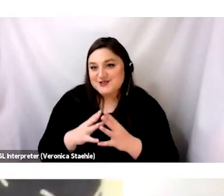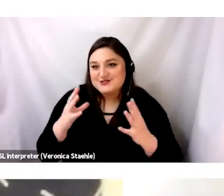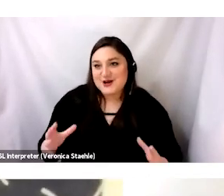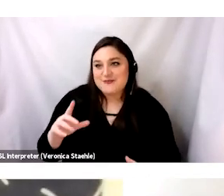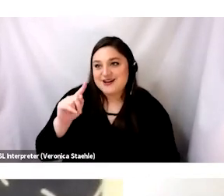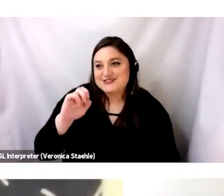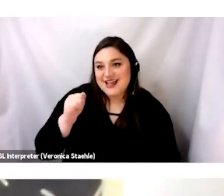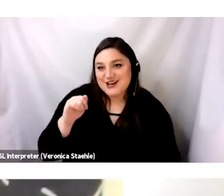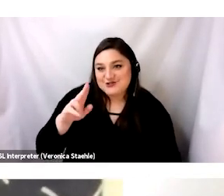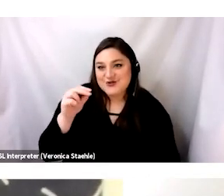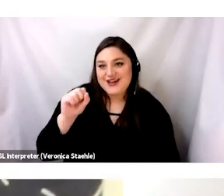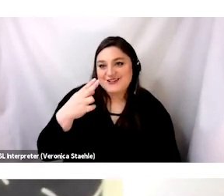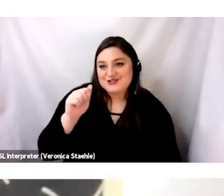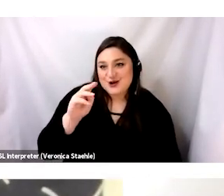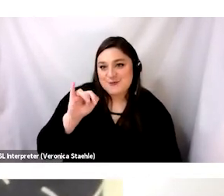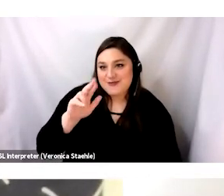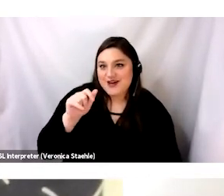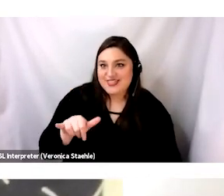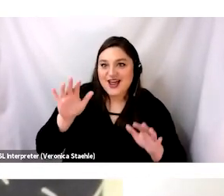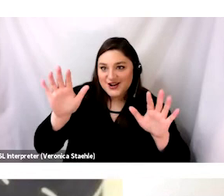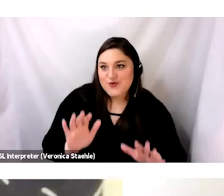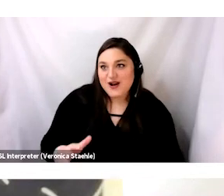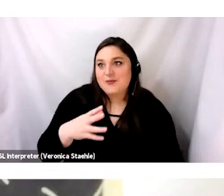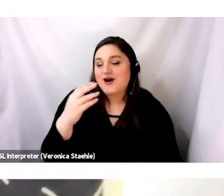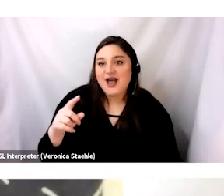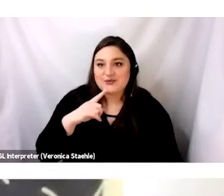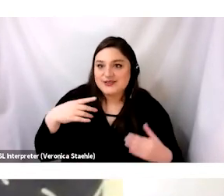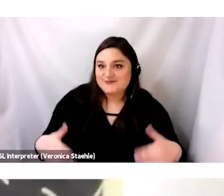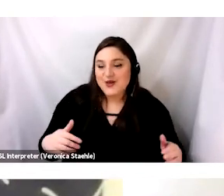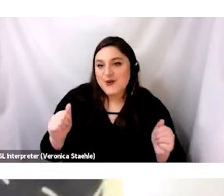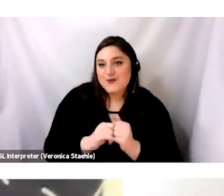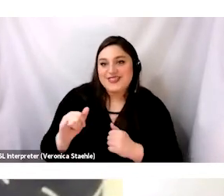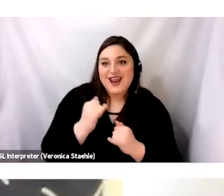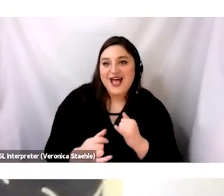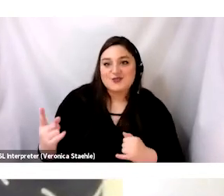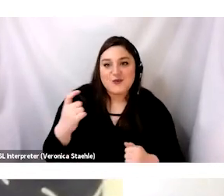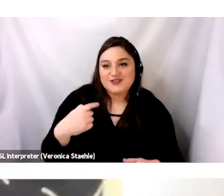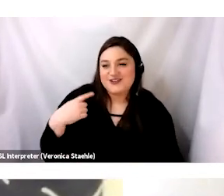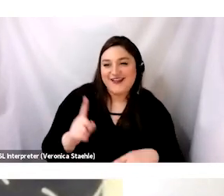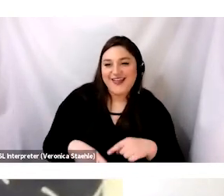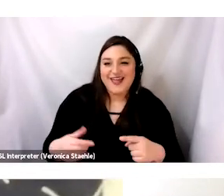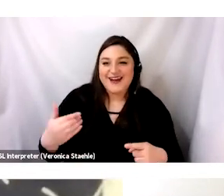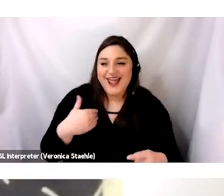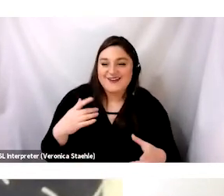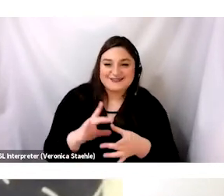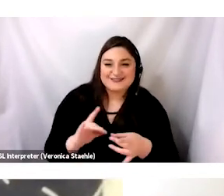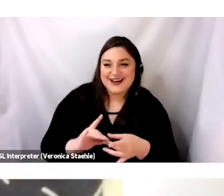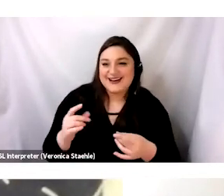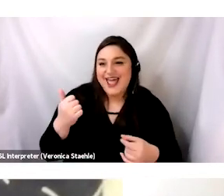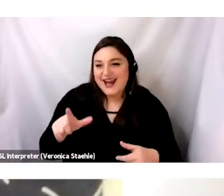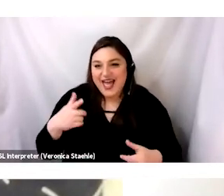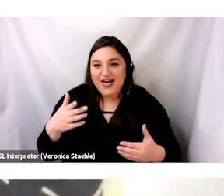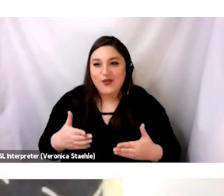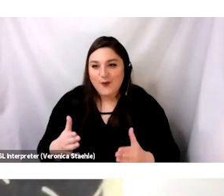Teju and Sha'Mira. That was absolutely incredible. And truly, with that last question, I could not have stated it any